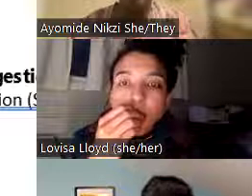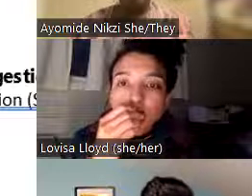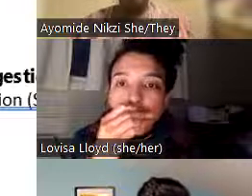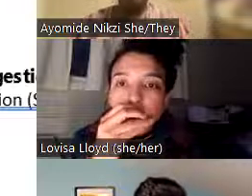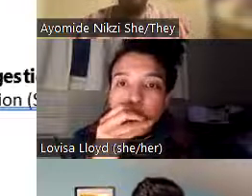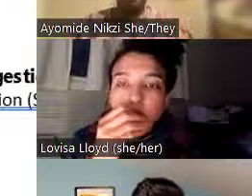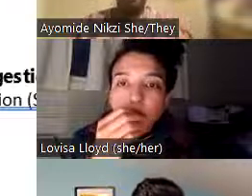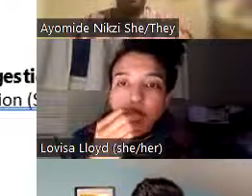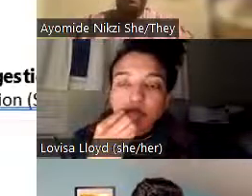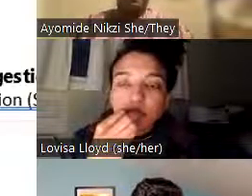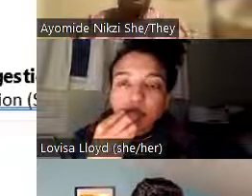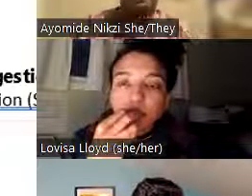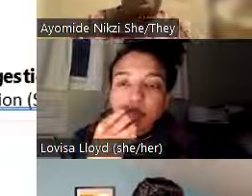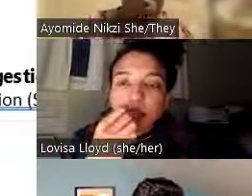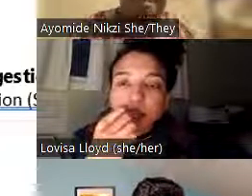agree to that.